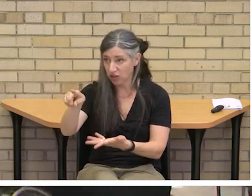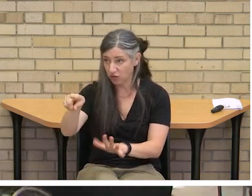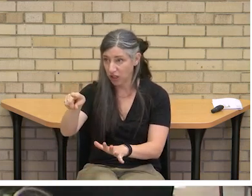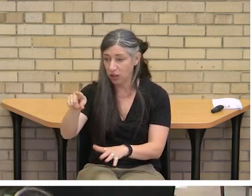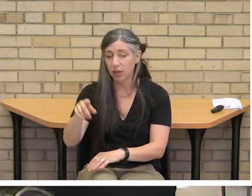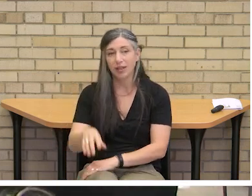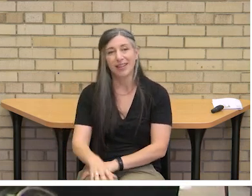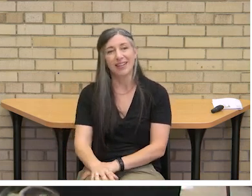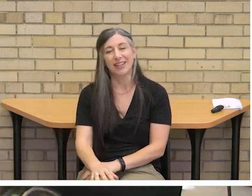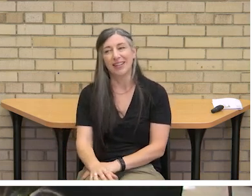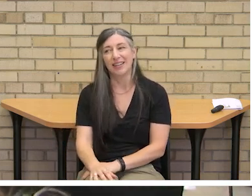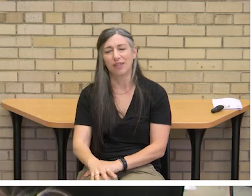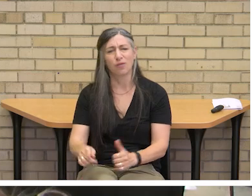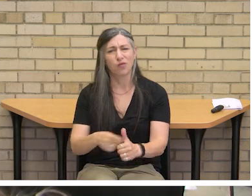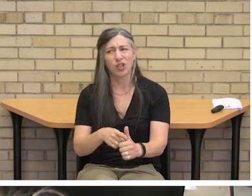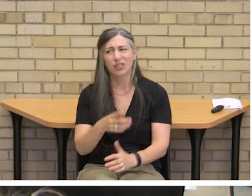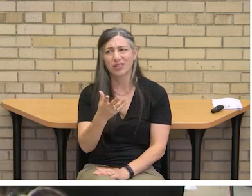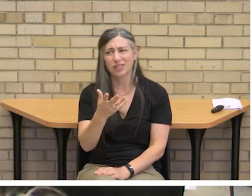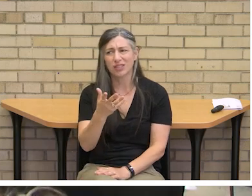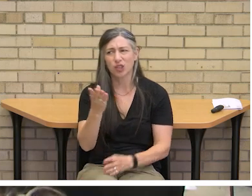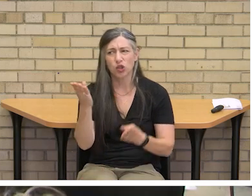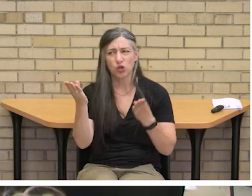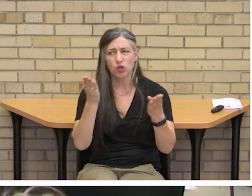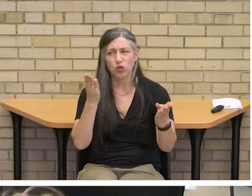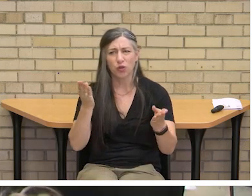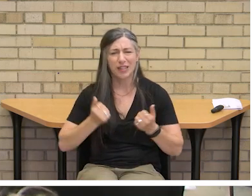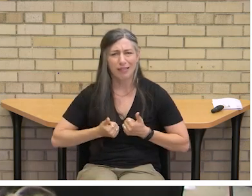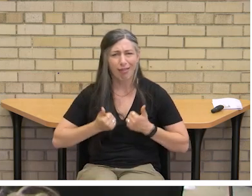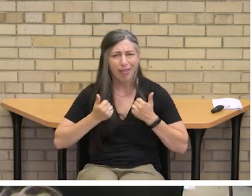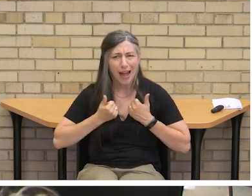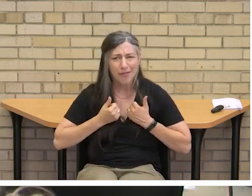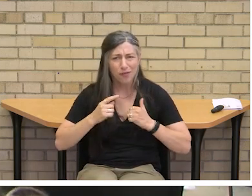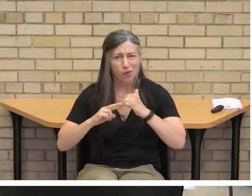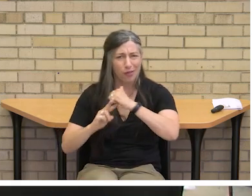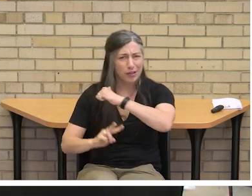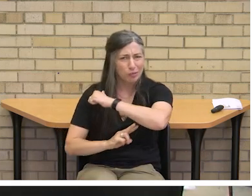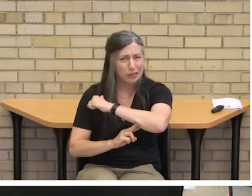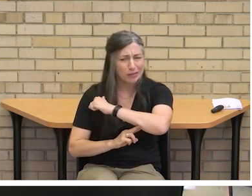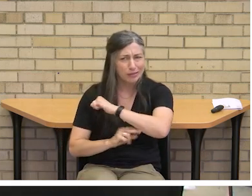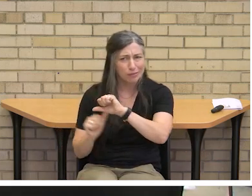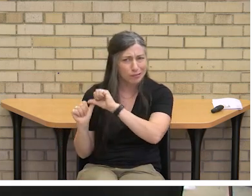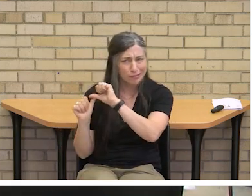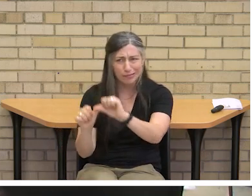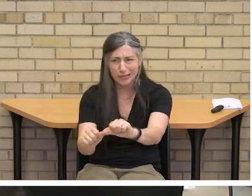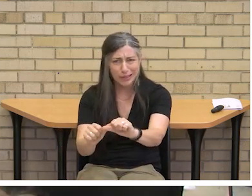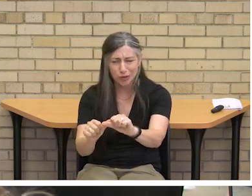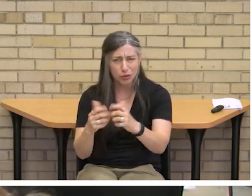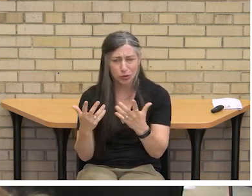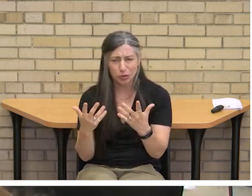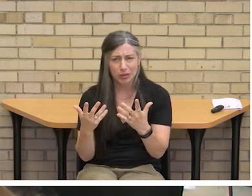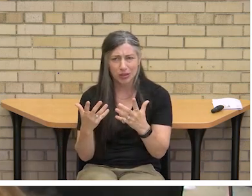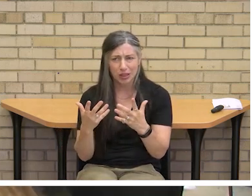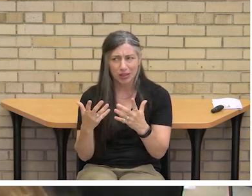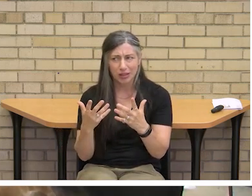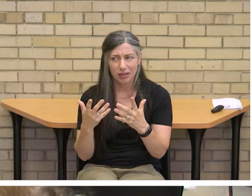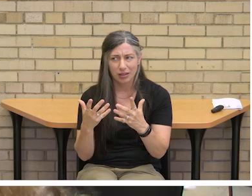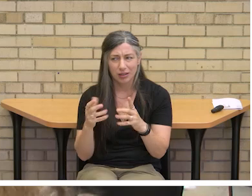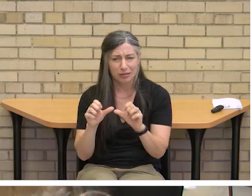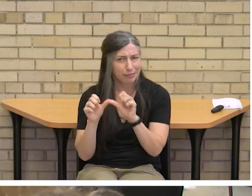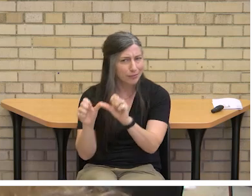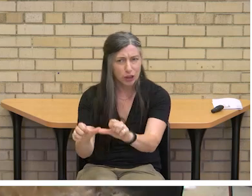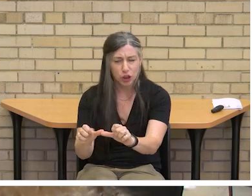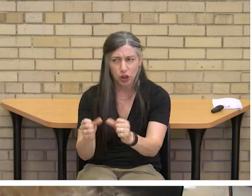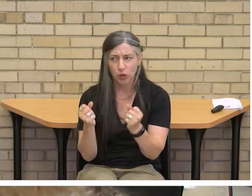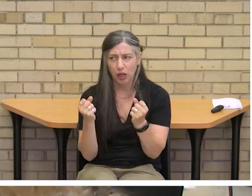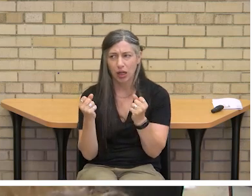interest. First, what's the service life of this bridge? How long, the rehab?